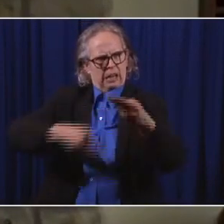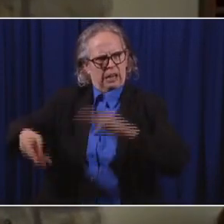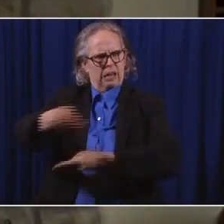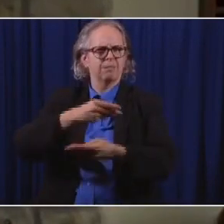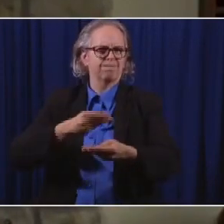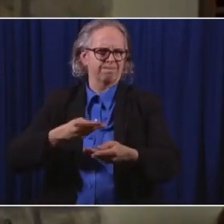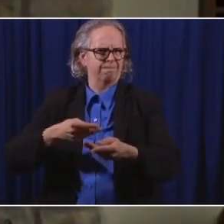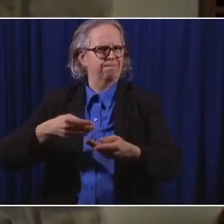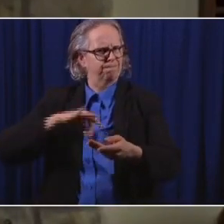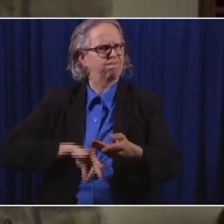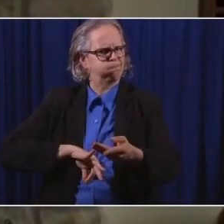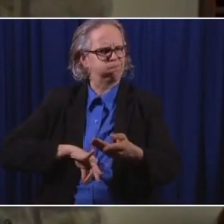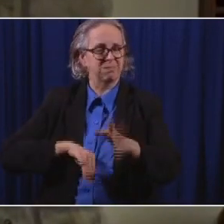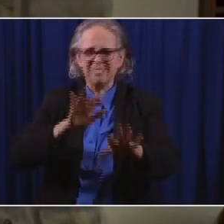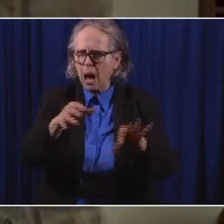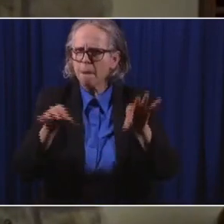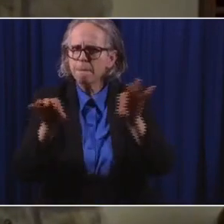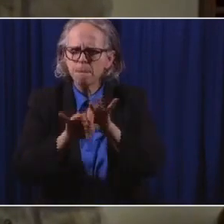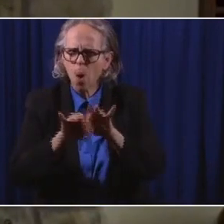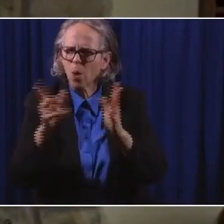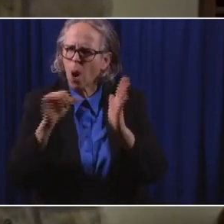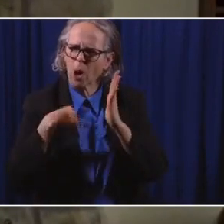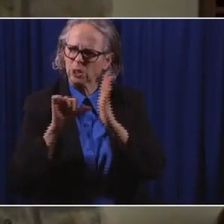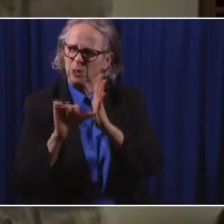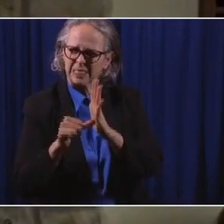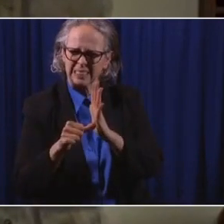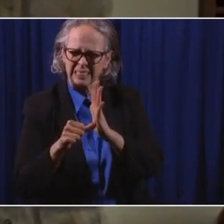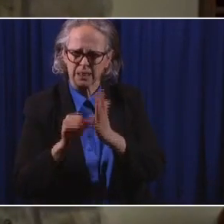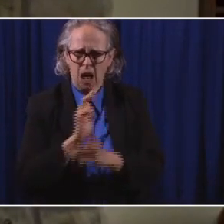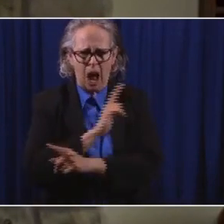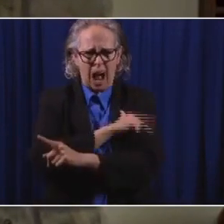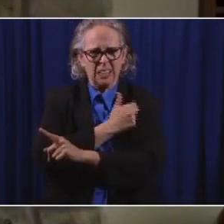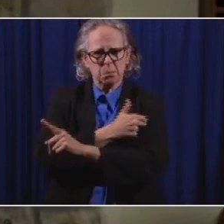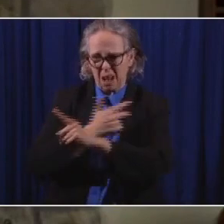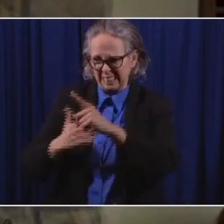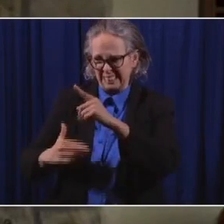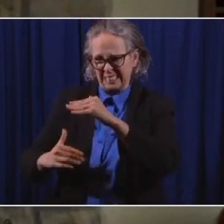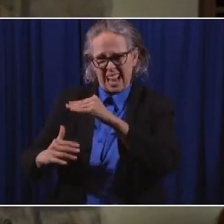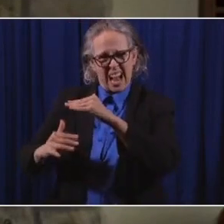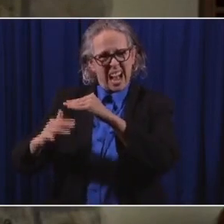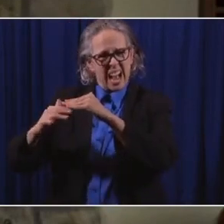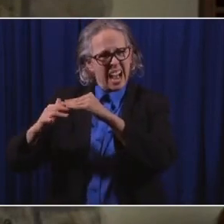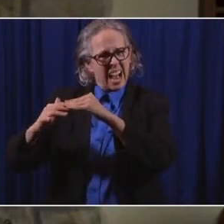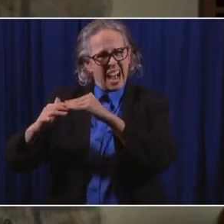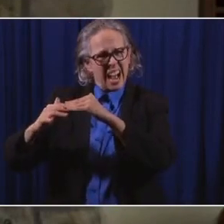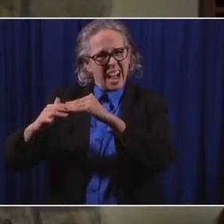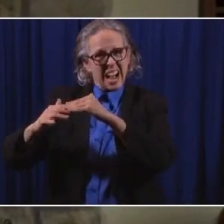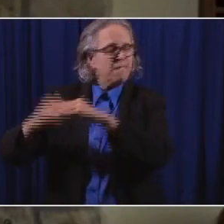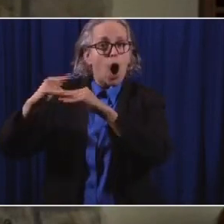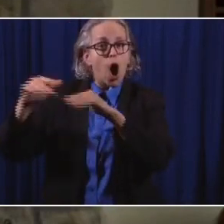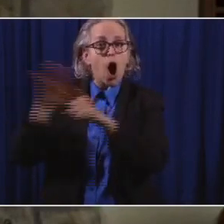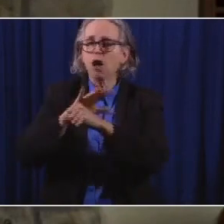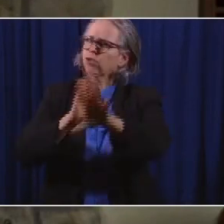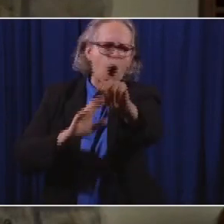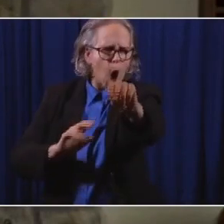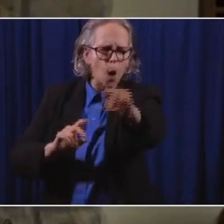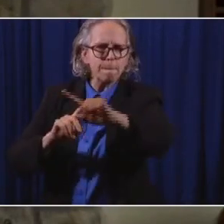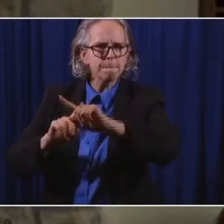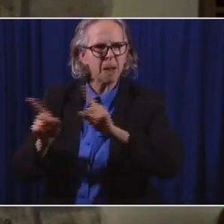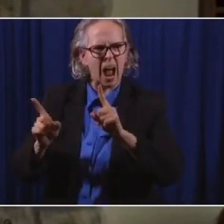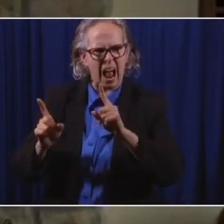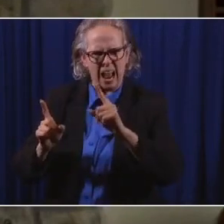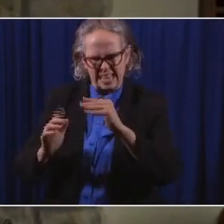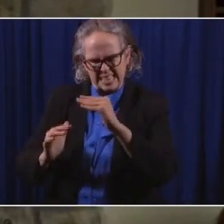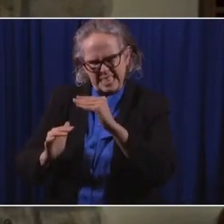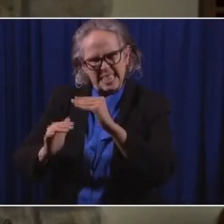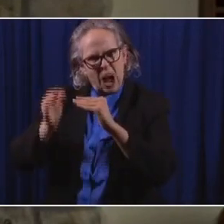not, but the hospitals can give you a good read. And they're all saying an increase in what is coming in,